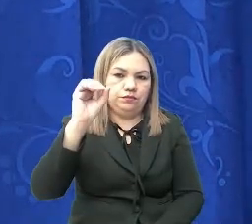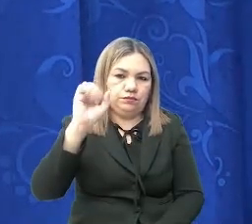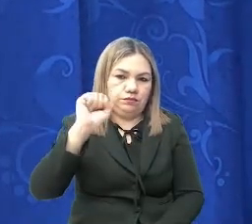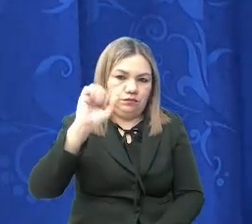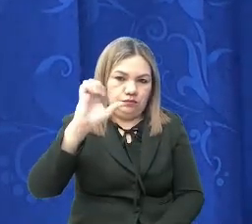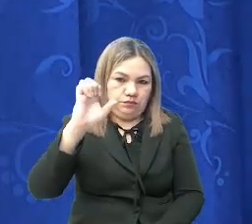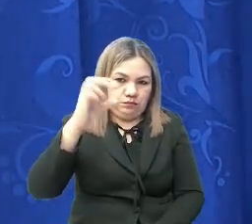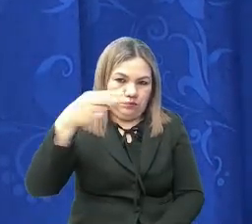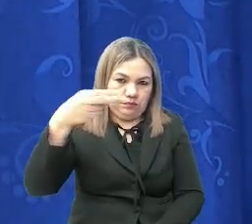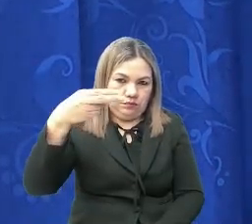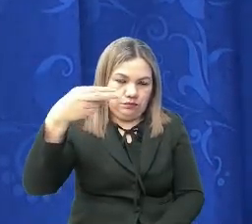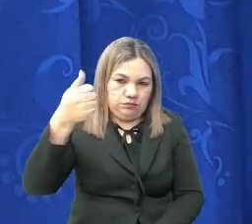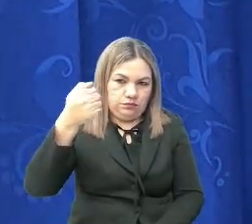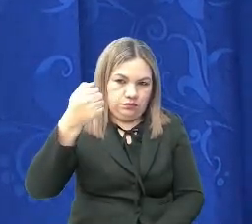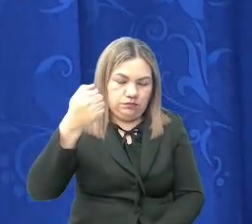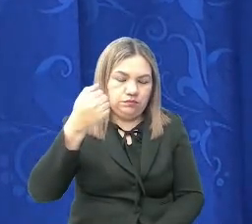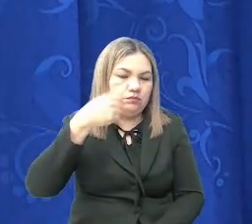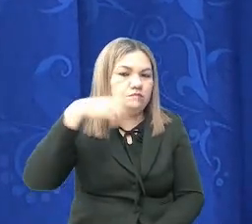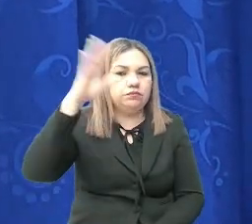to claim